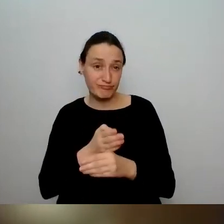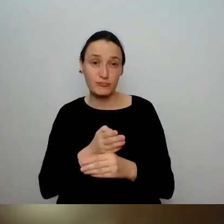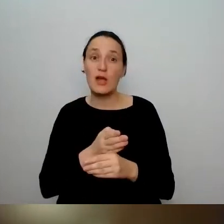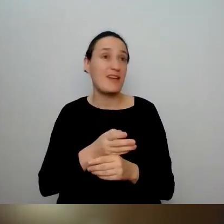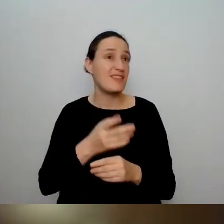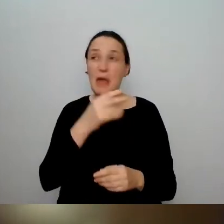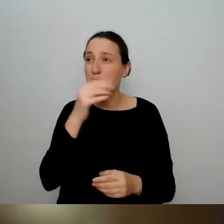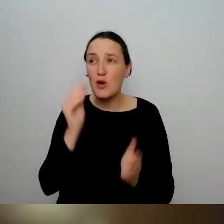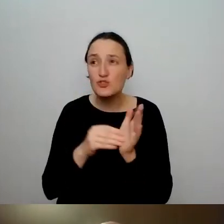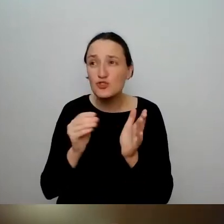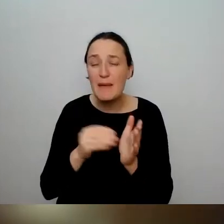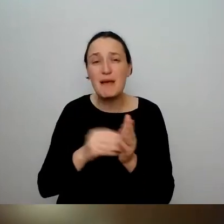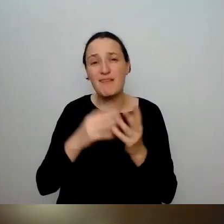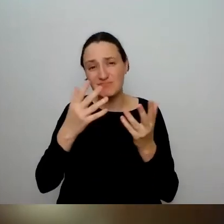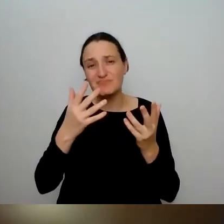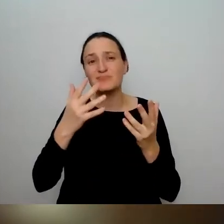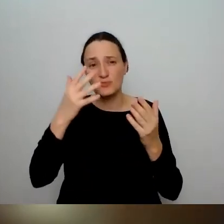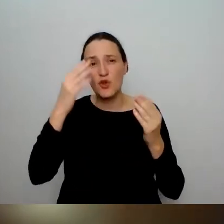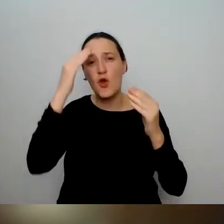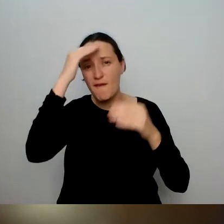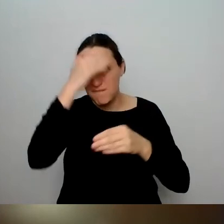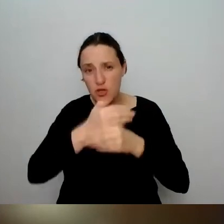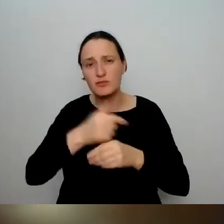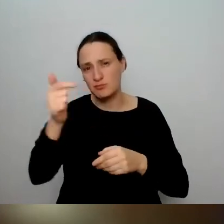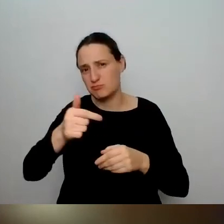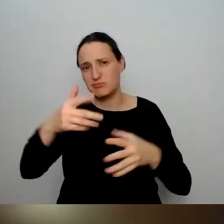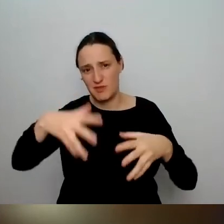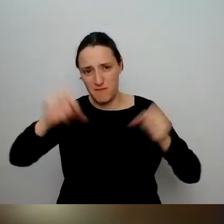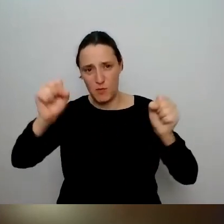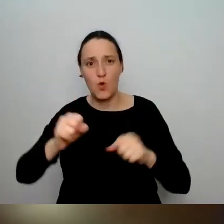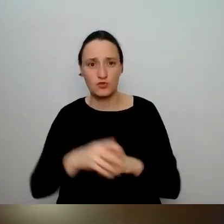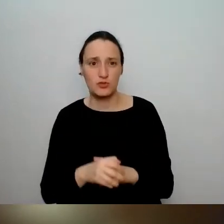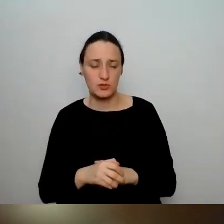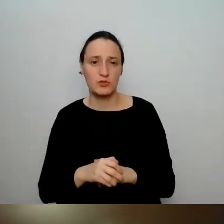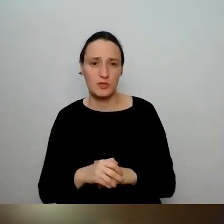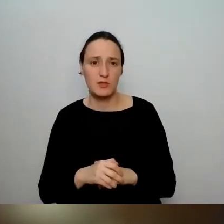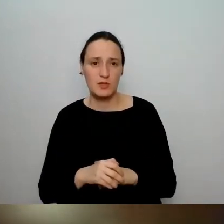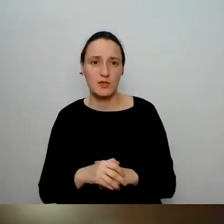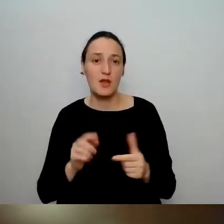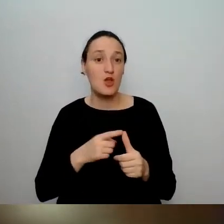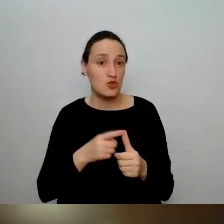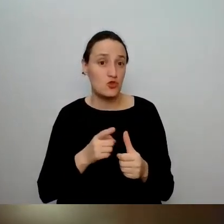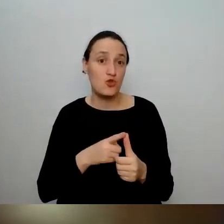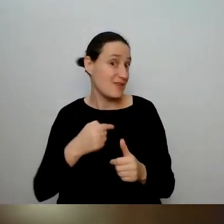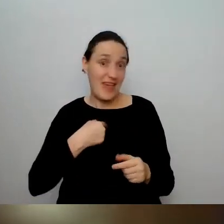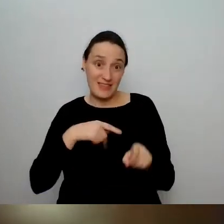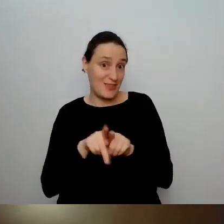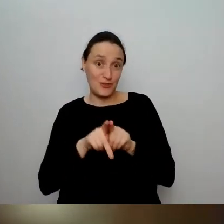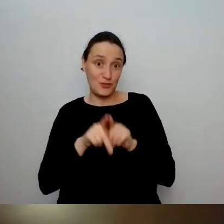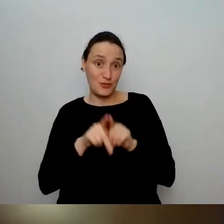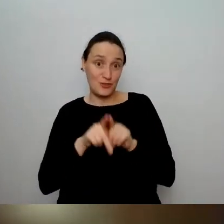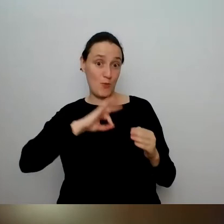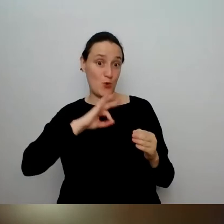all my external lights on my house to only go downwards, and also to have these